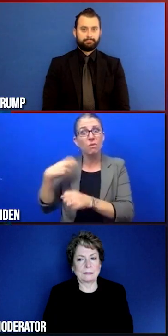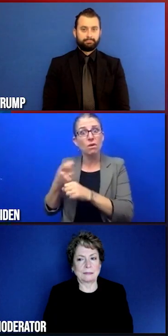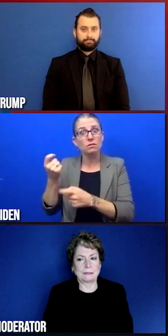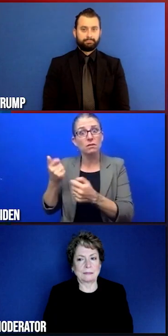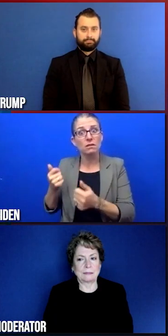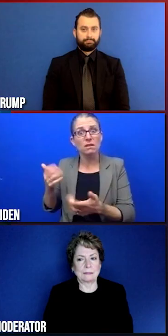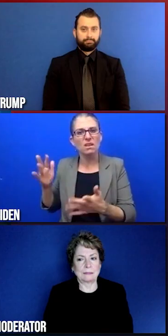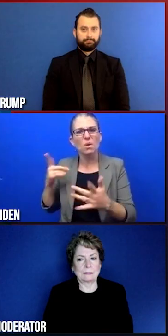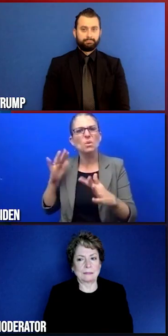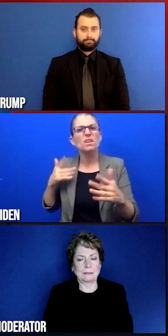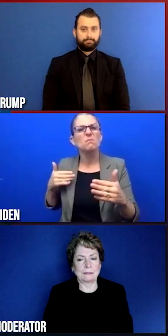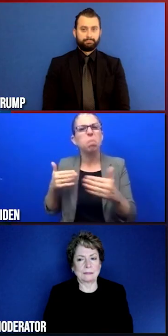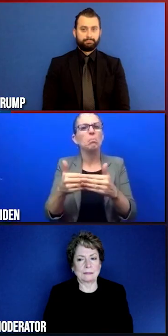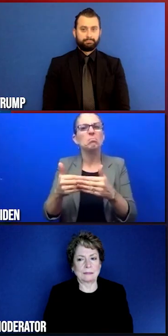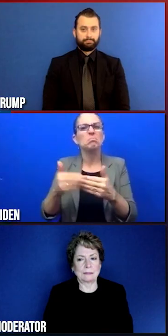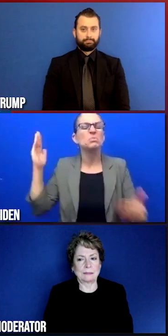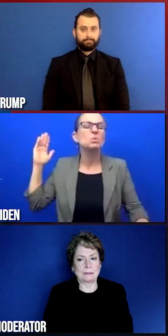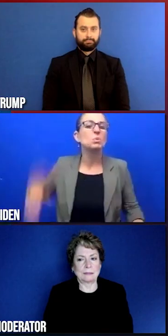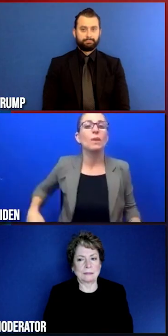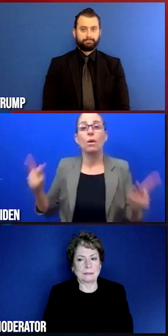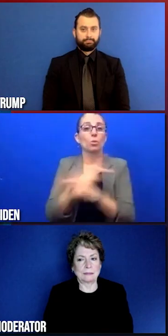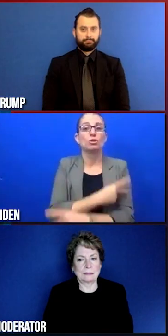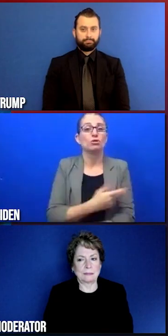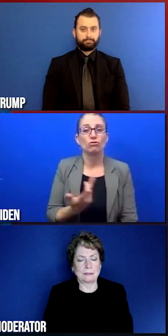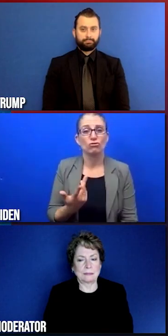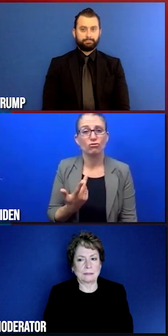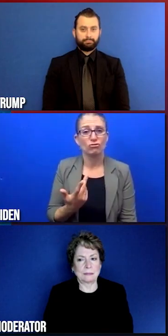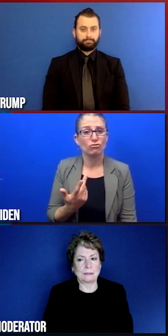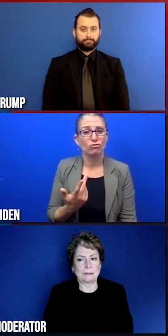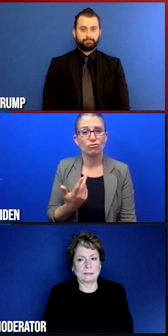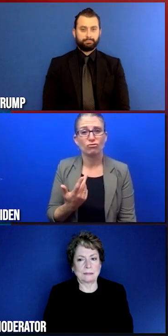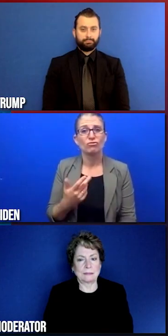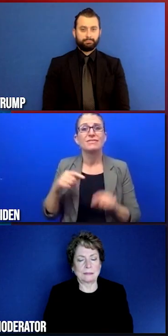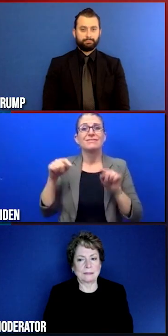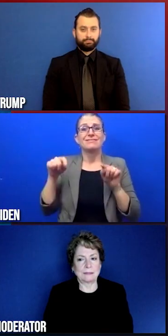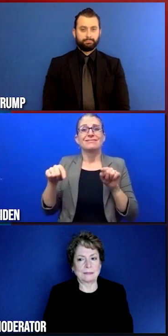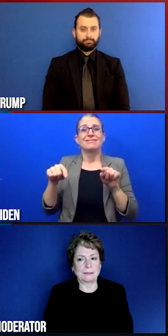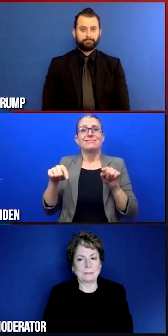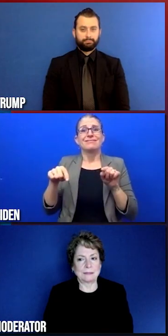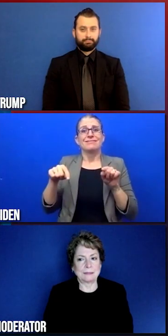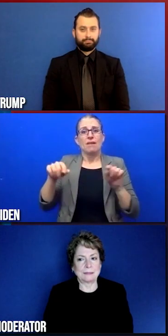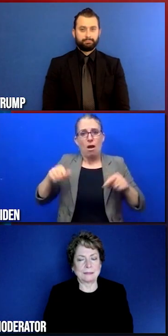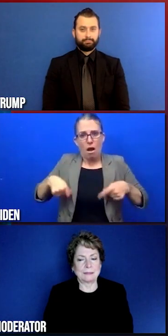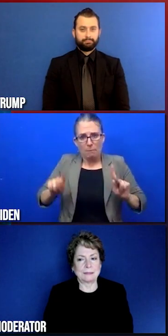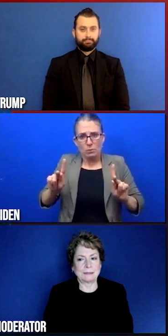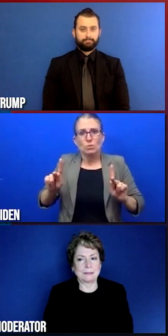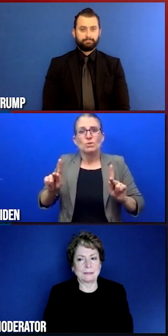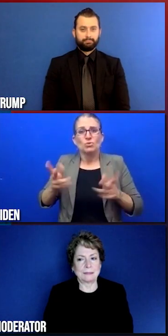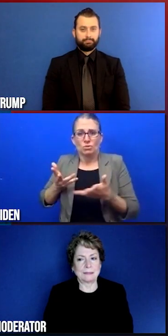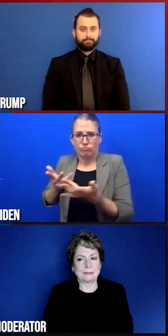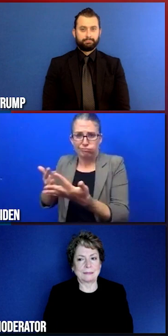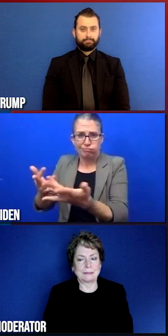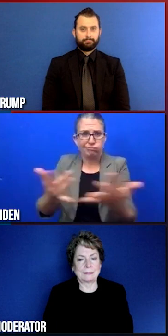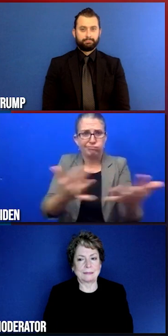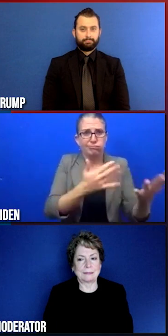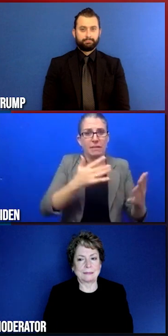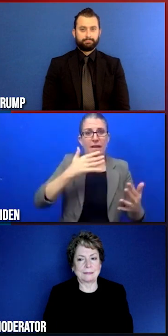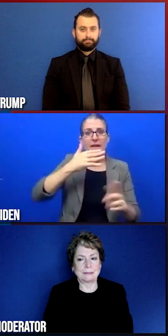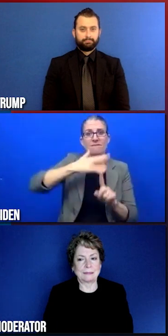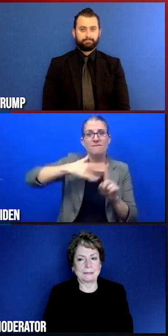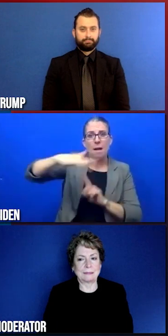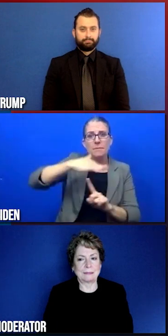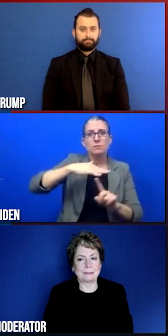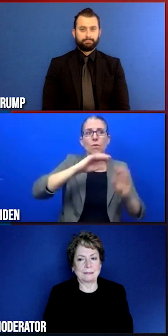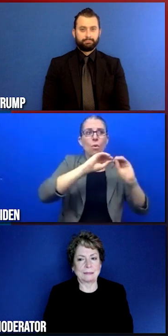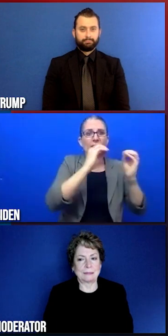opportunity. I was able to get both all the environmental organizations as well as labor, the people worried about jobs, to support